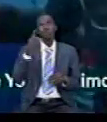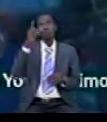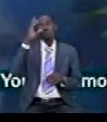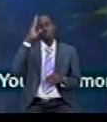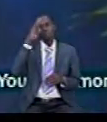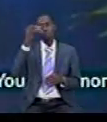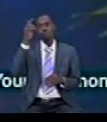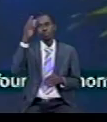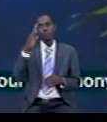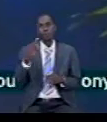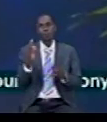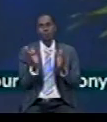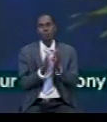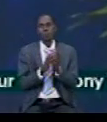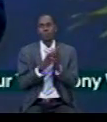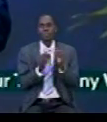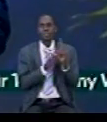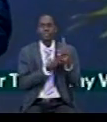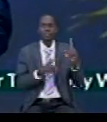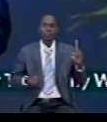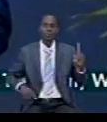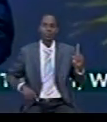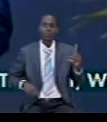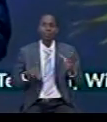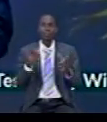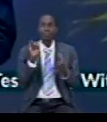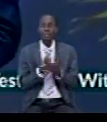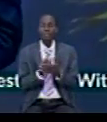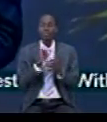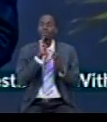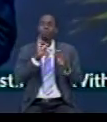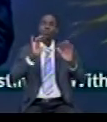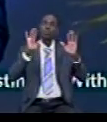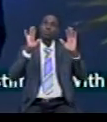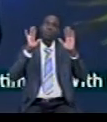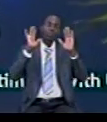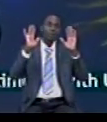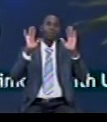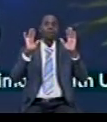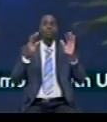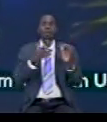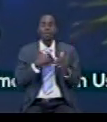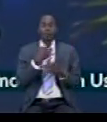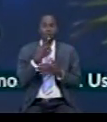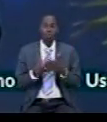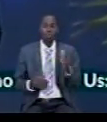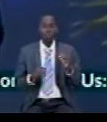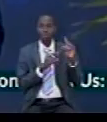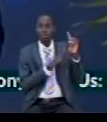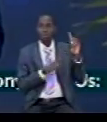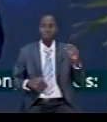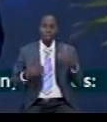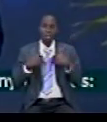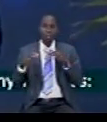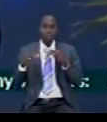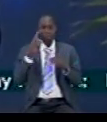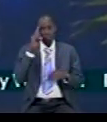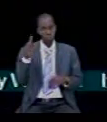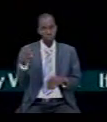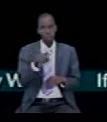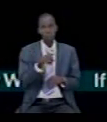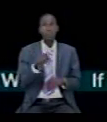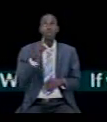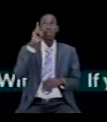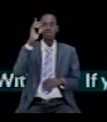Praise the Lord. That is wonderful. And what the Lord has done for them, he will do for